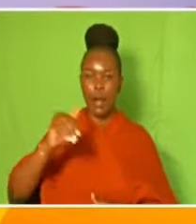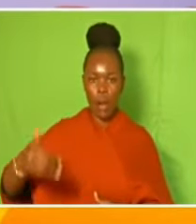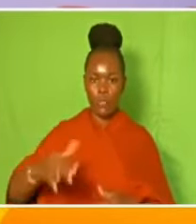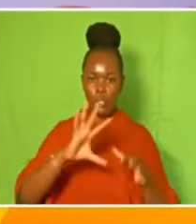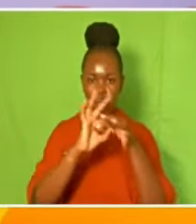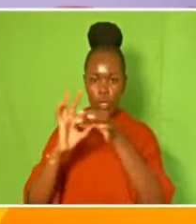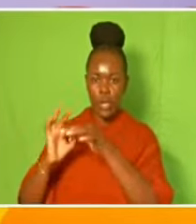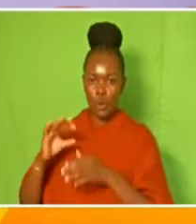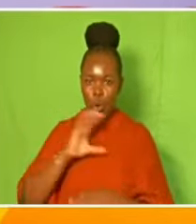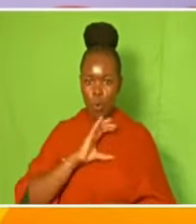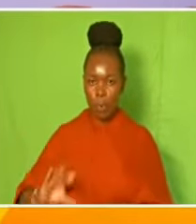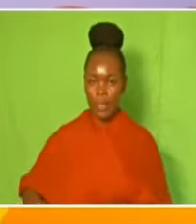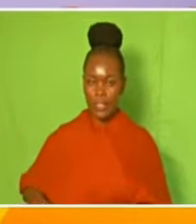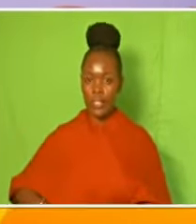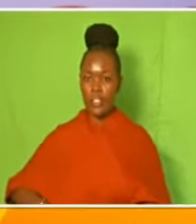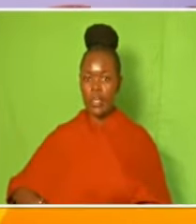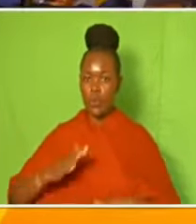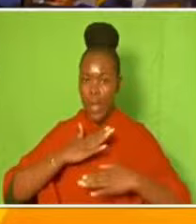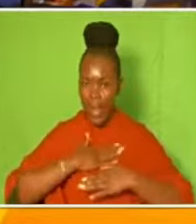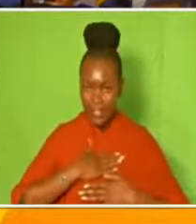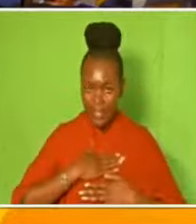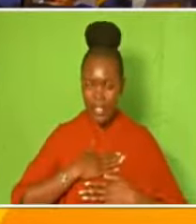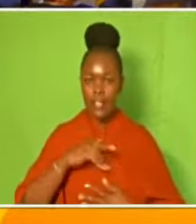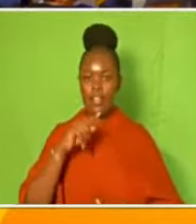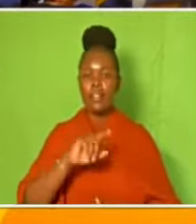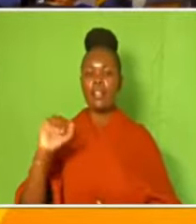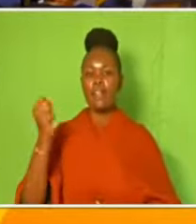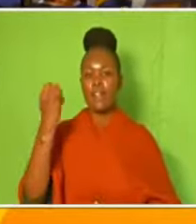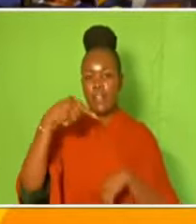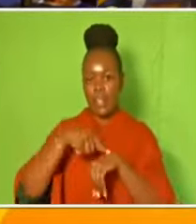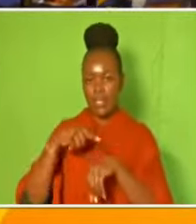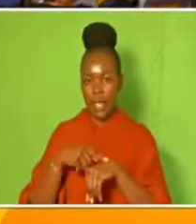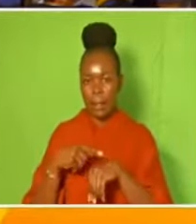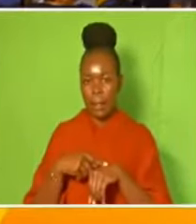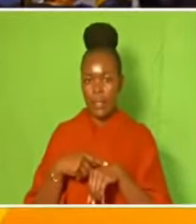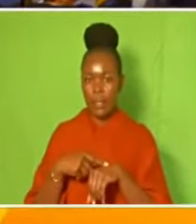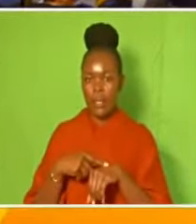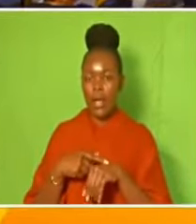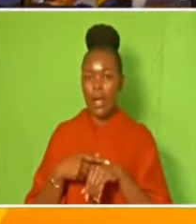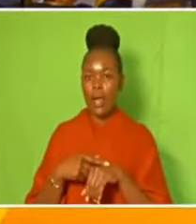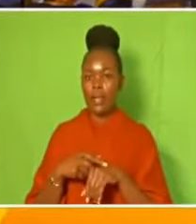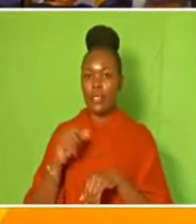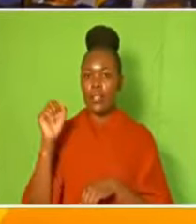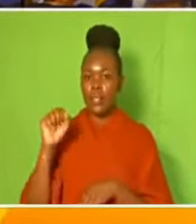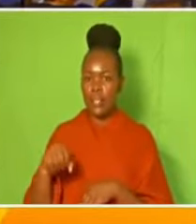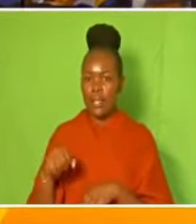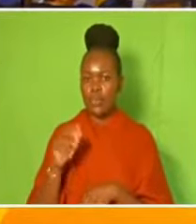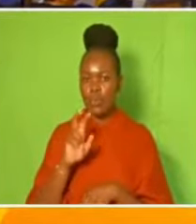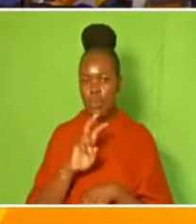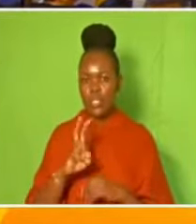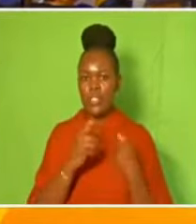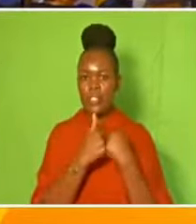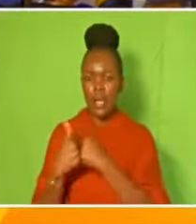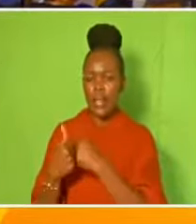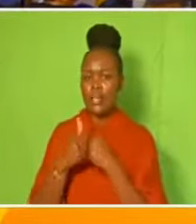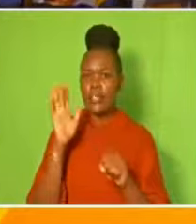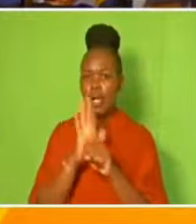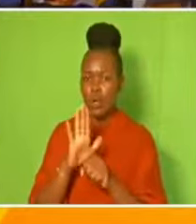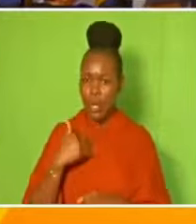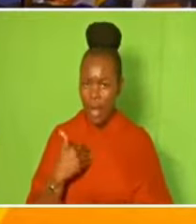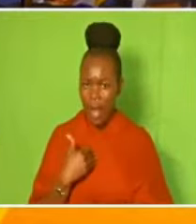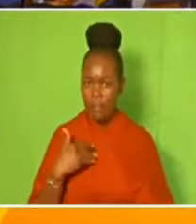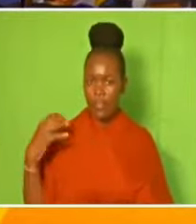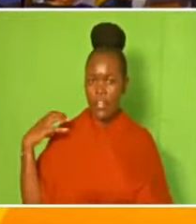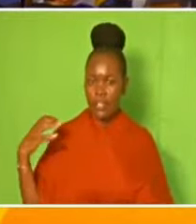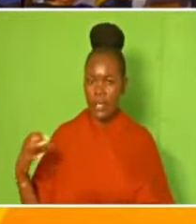Committee. Your Excellency, it is the fifth time, despite the budgetary constraint, that our chairpersons have come